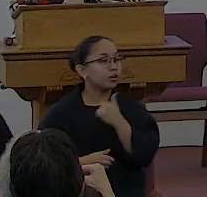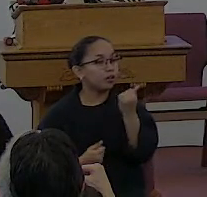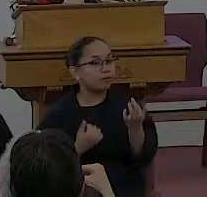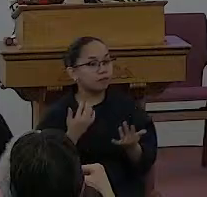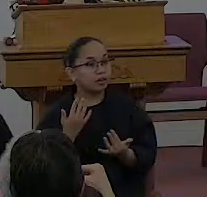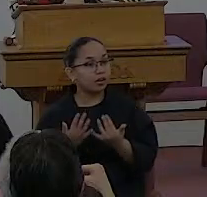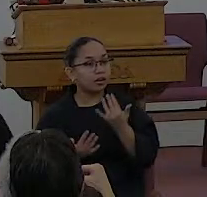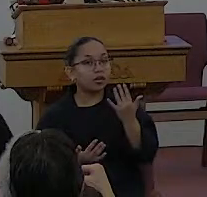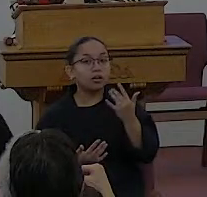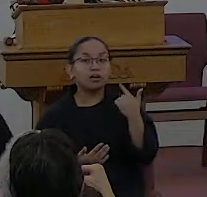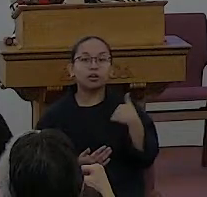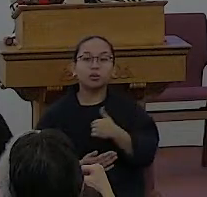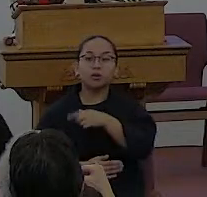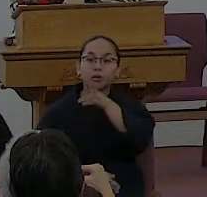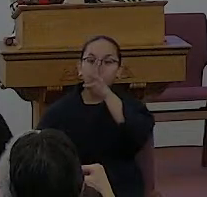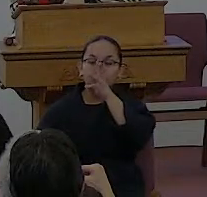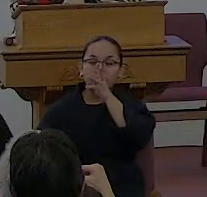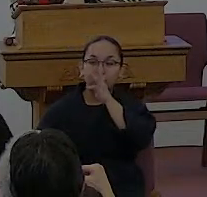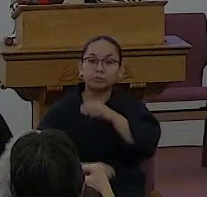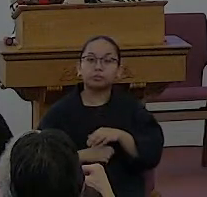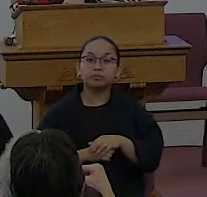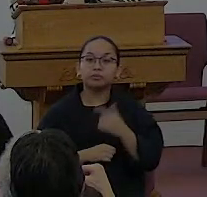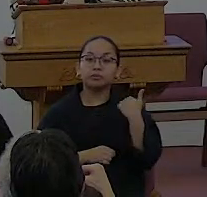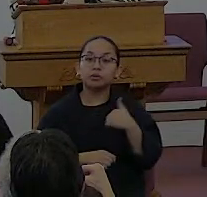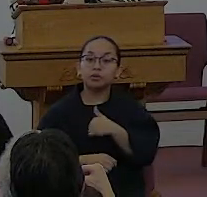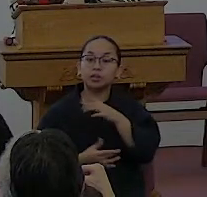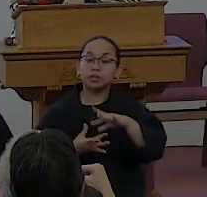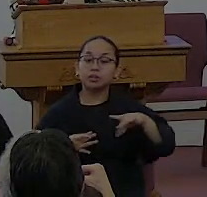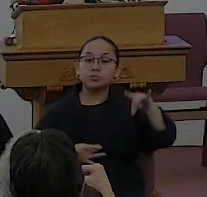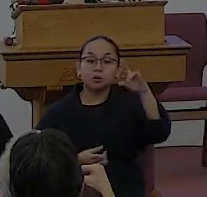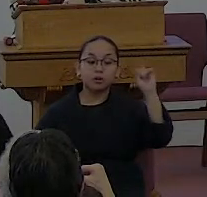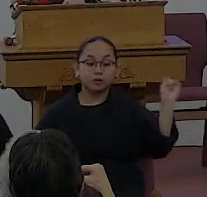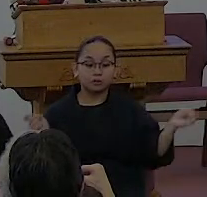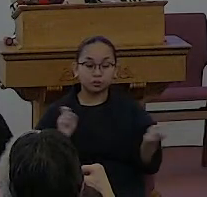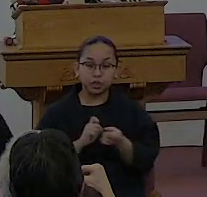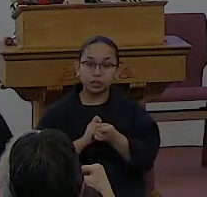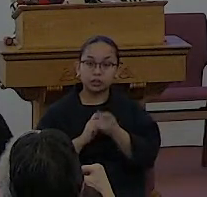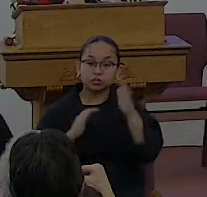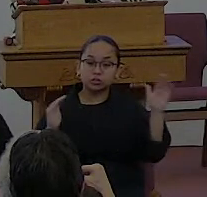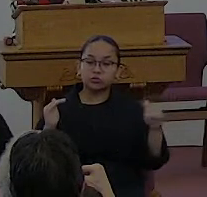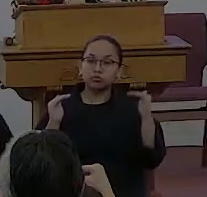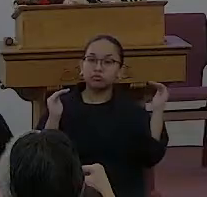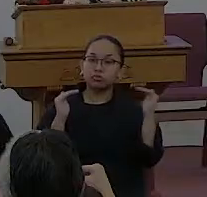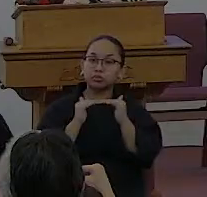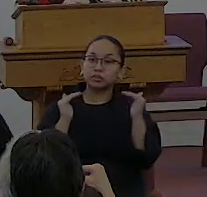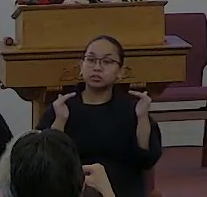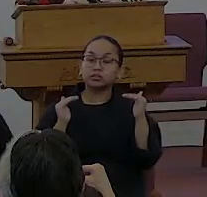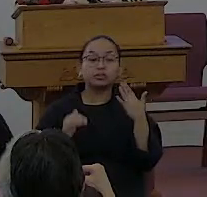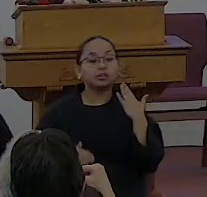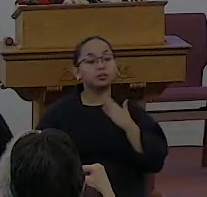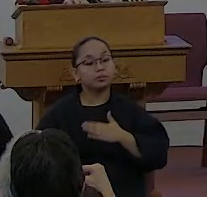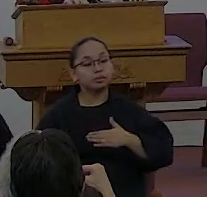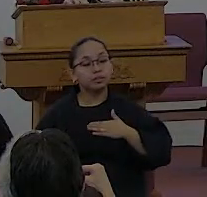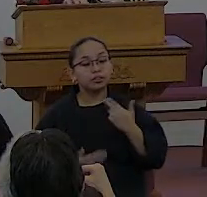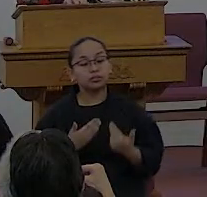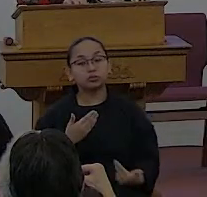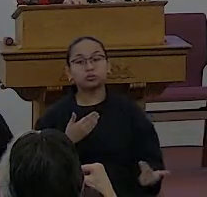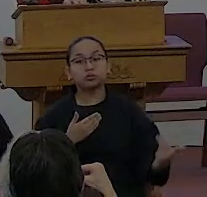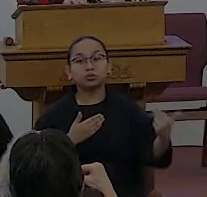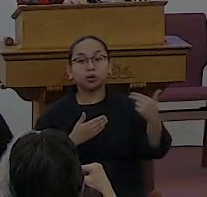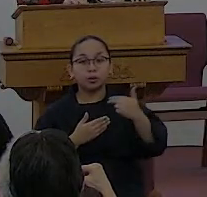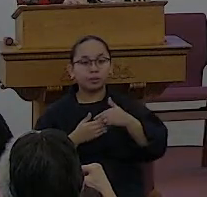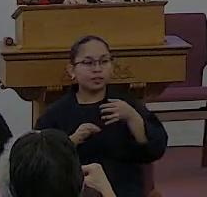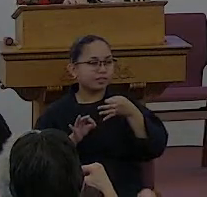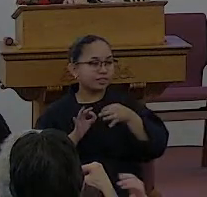and we are of the water. We are the spirit of change and of justice. Please join me in the simple